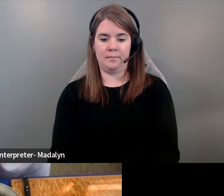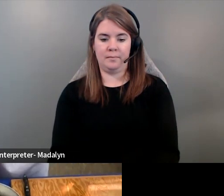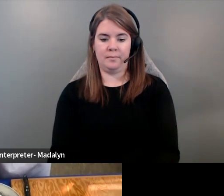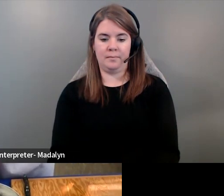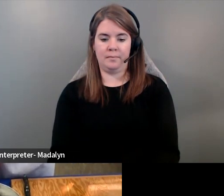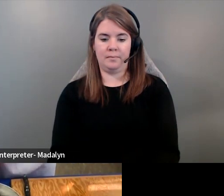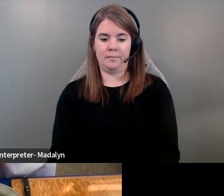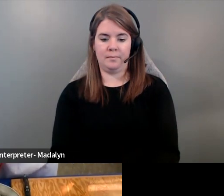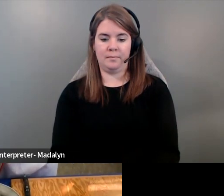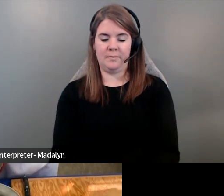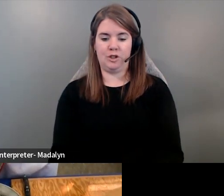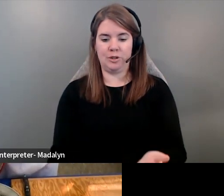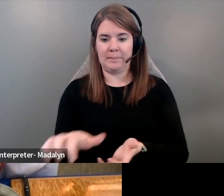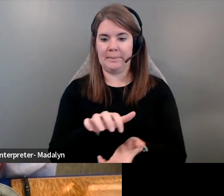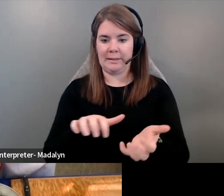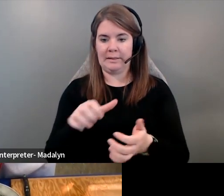And mix that in.